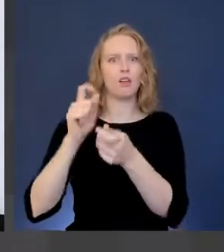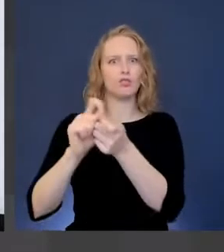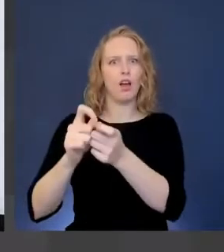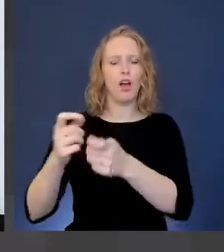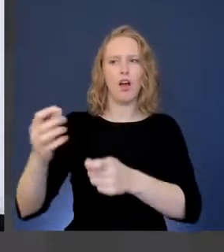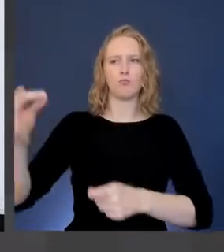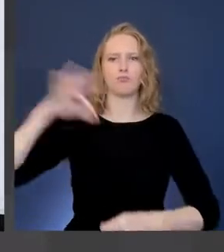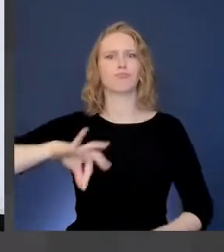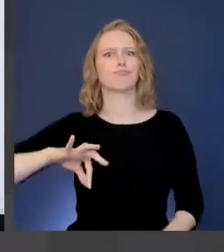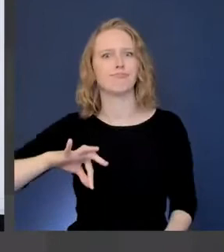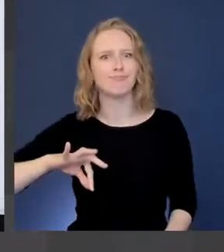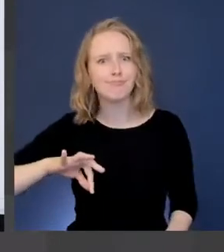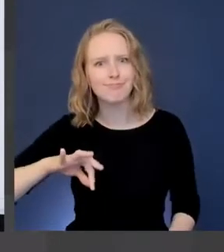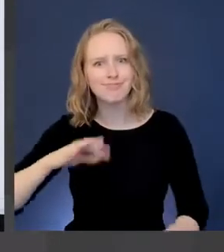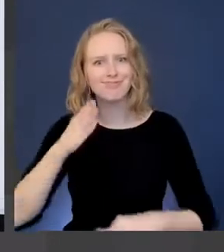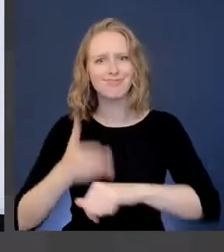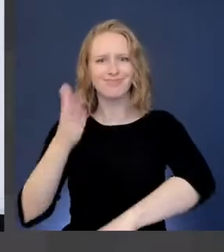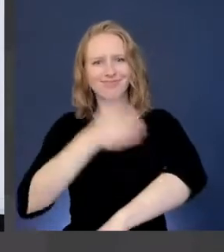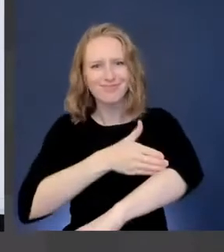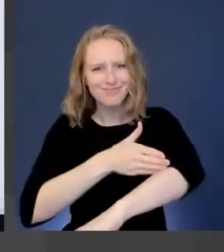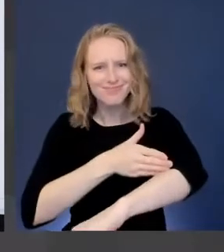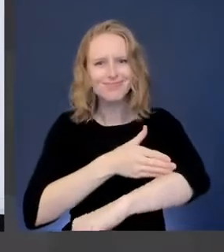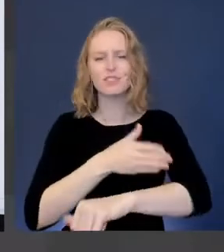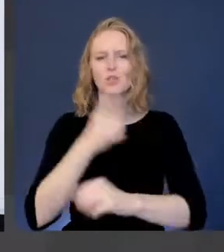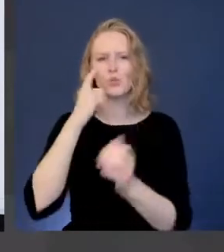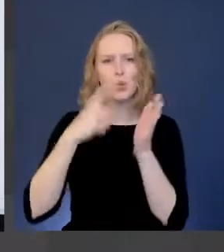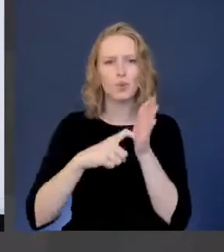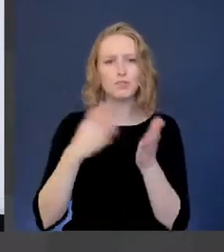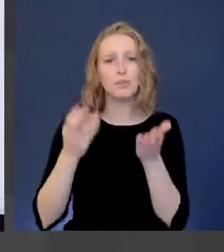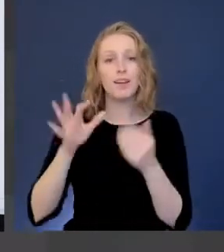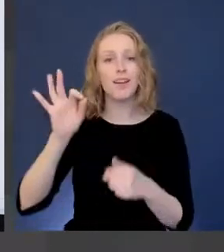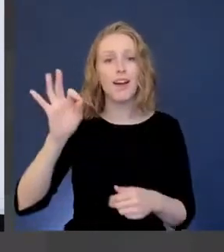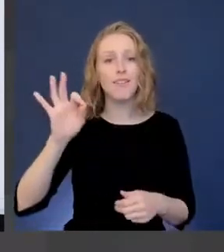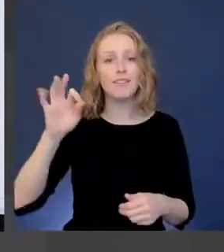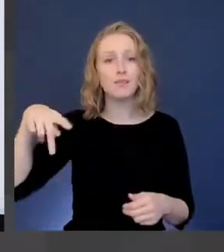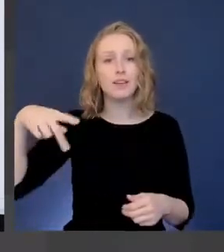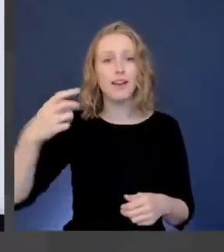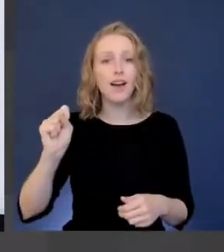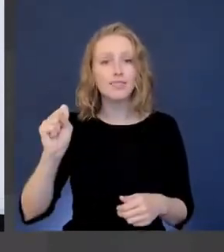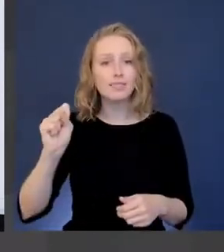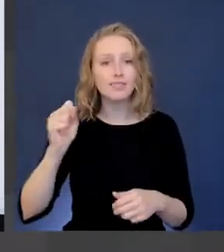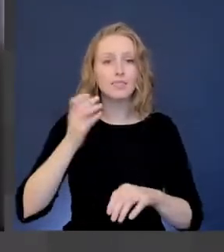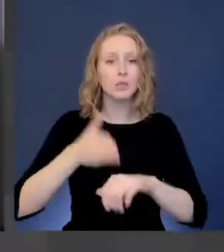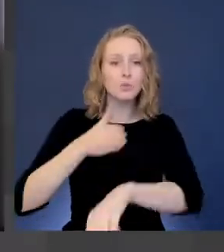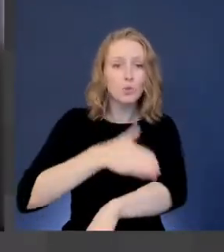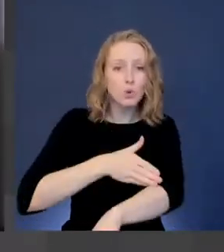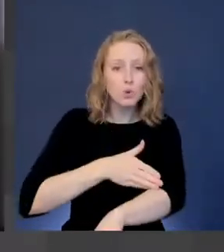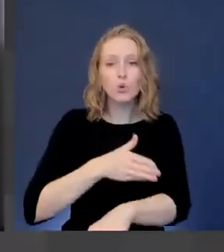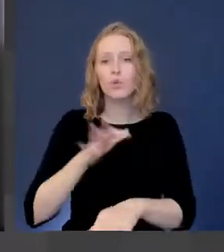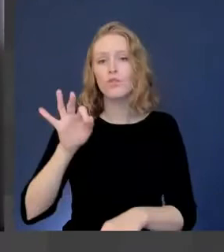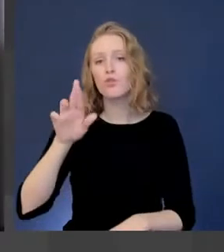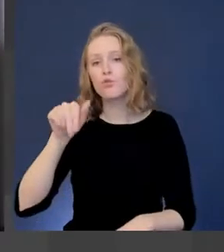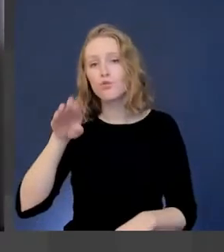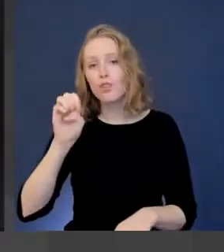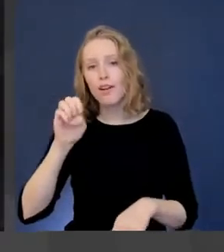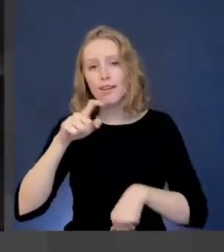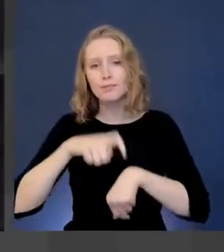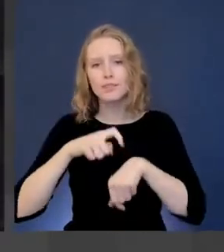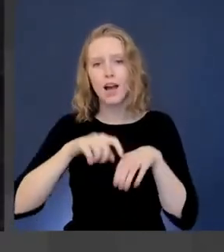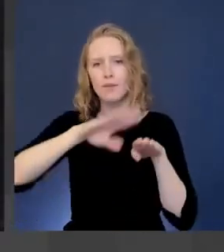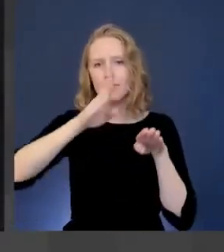seeing how FPS improves or how frame time graph looks much better after the